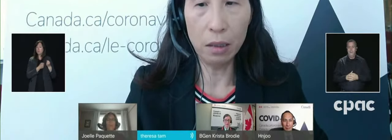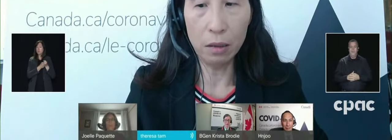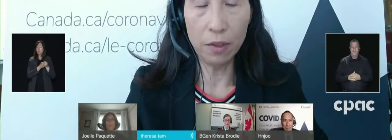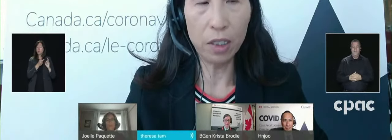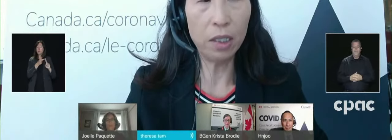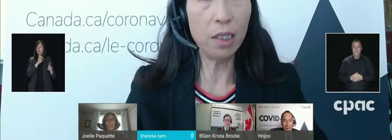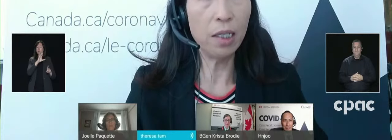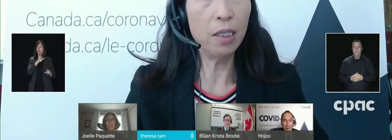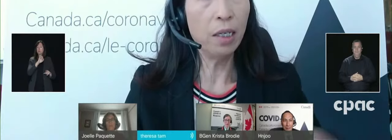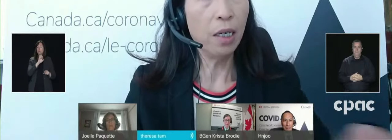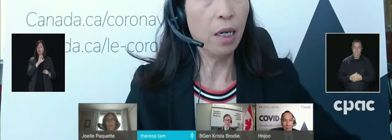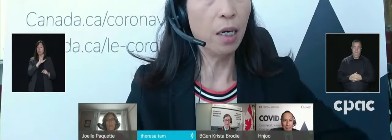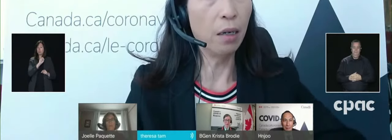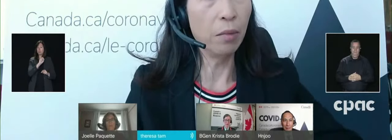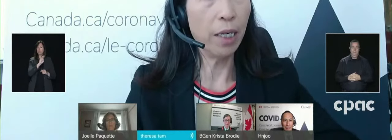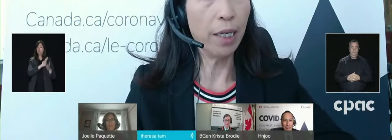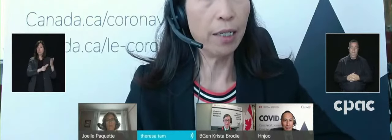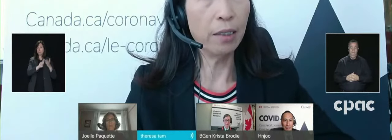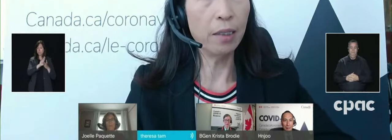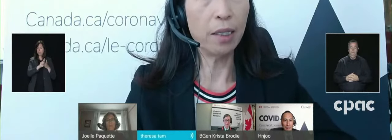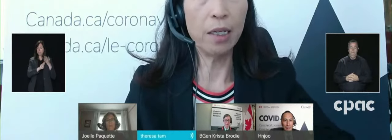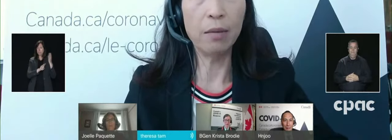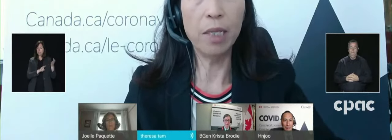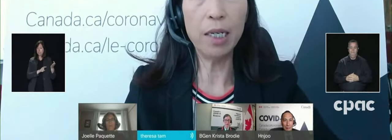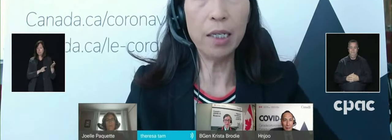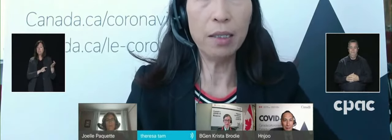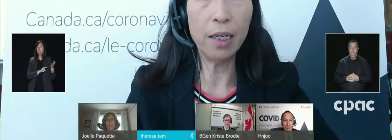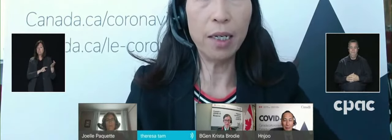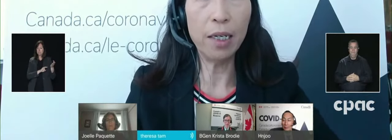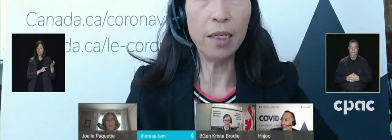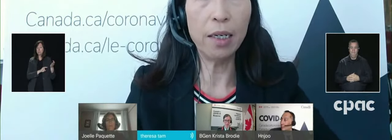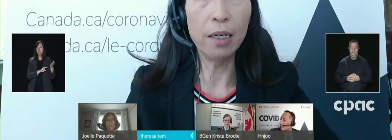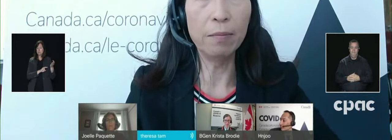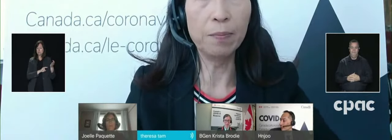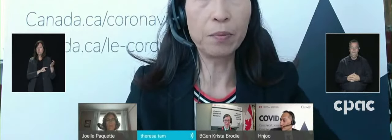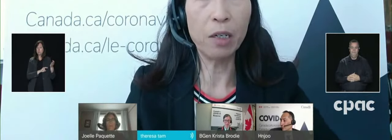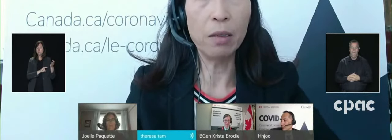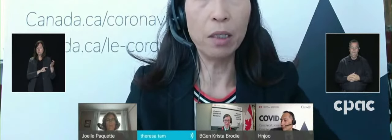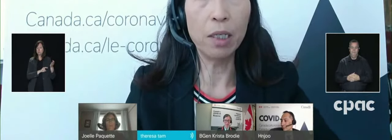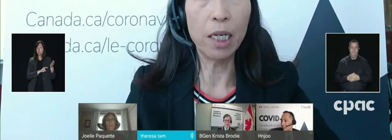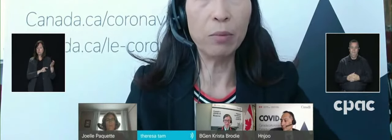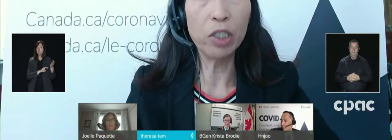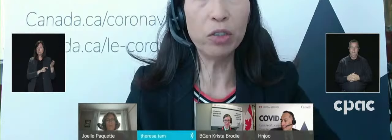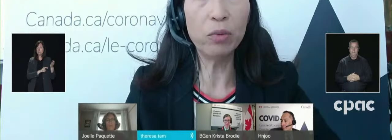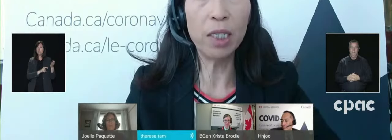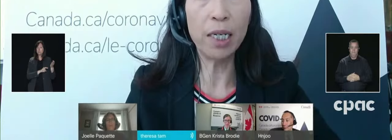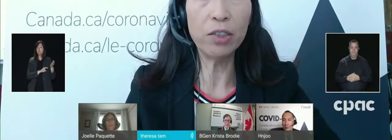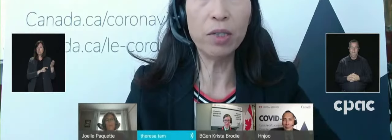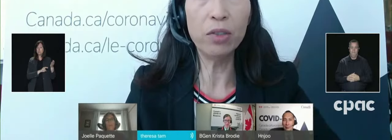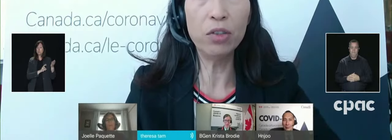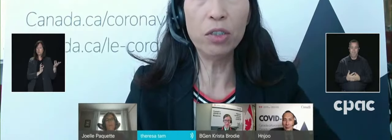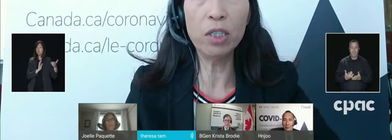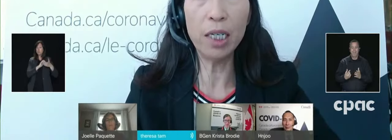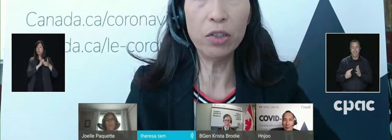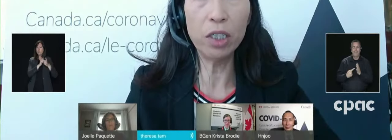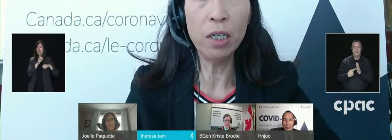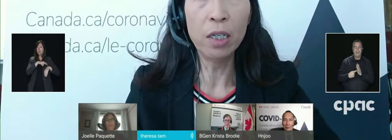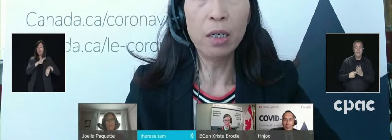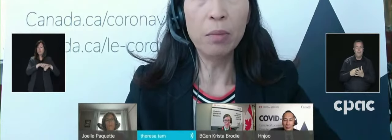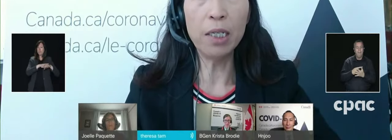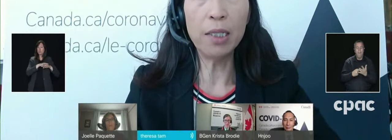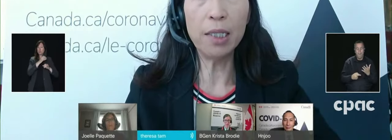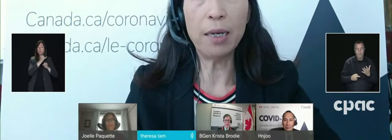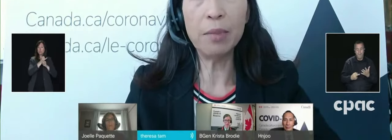Horizon University, and that is a collaboration with the National Institute on